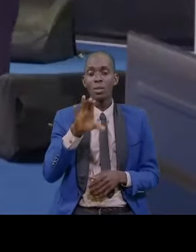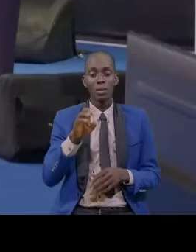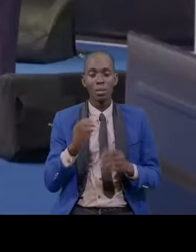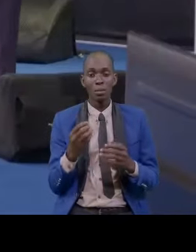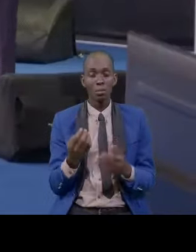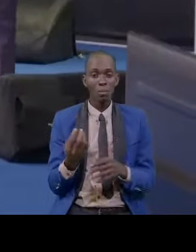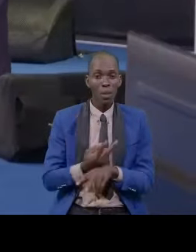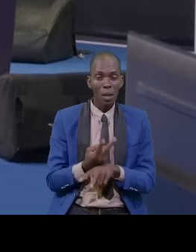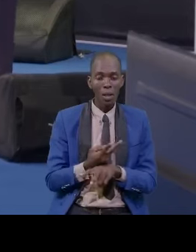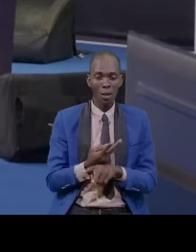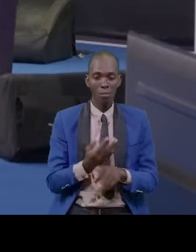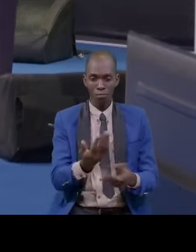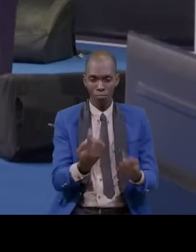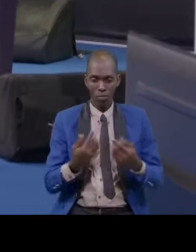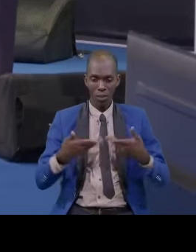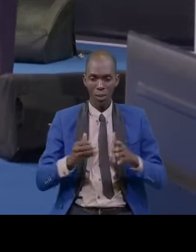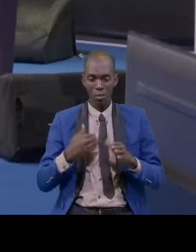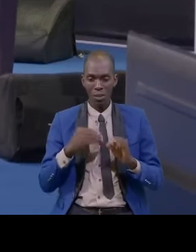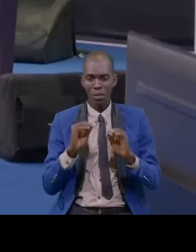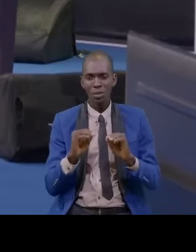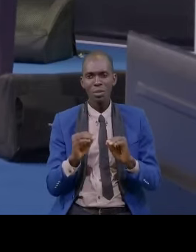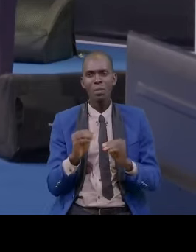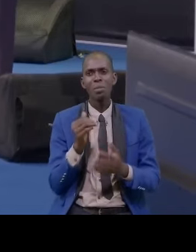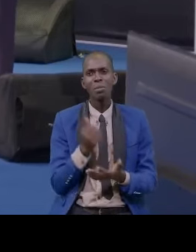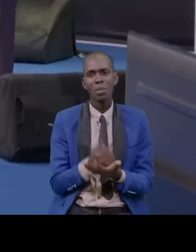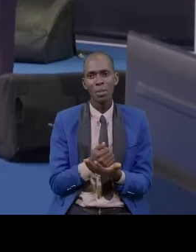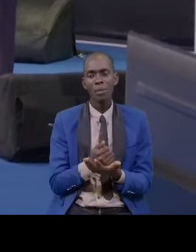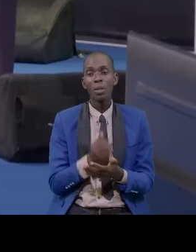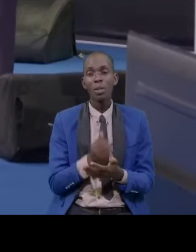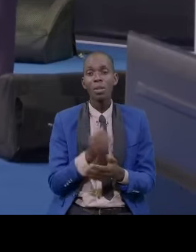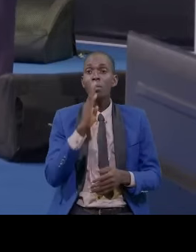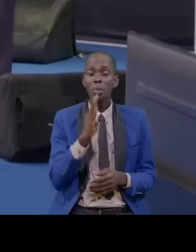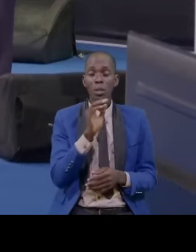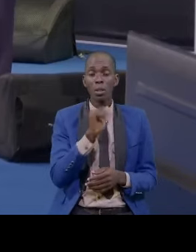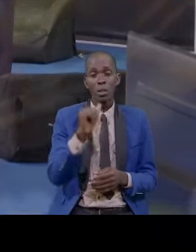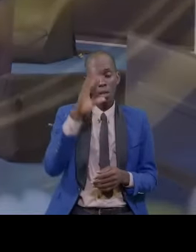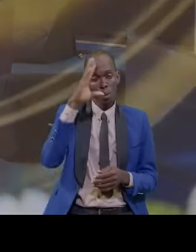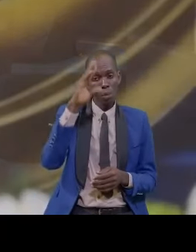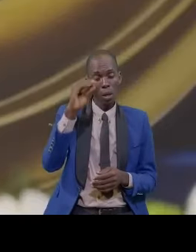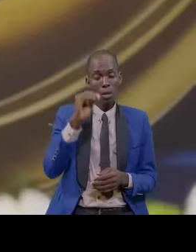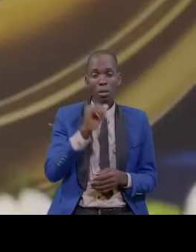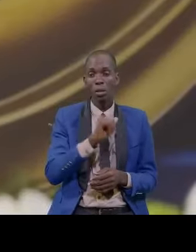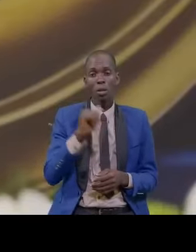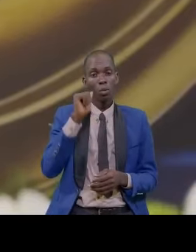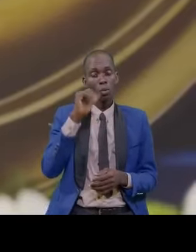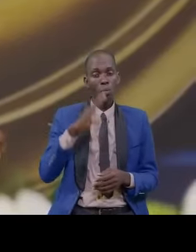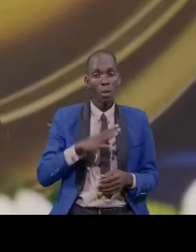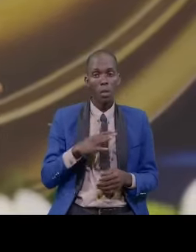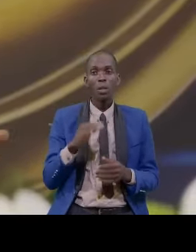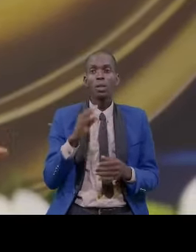Amen. Be a man, be a woman available to help people,